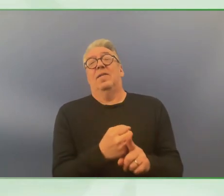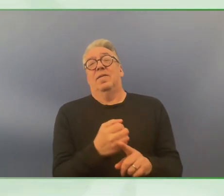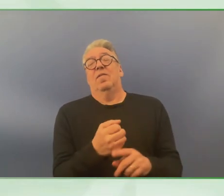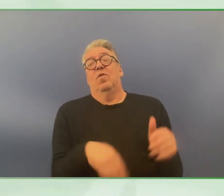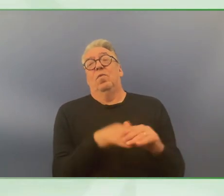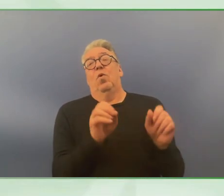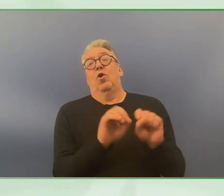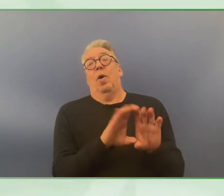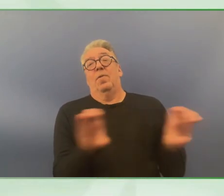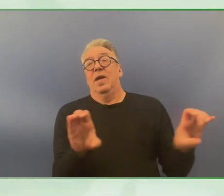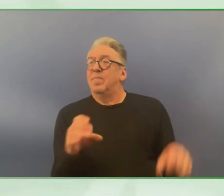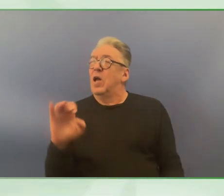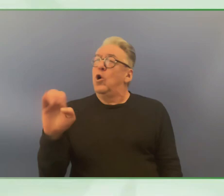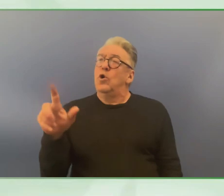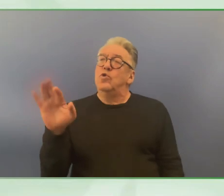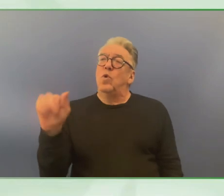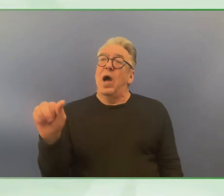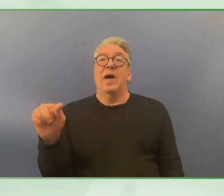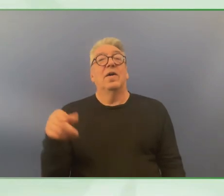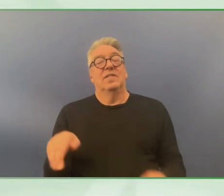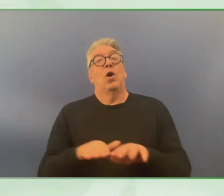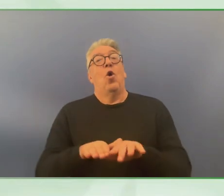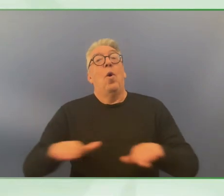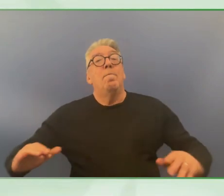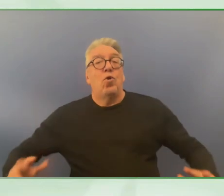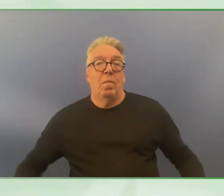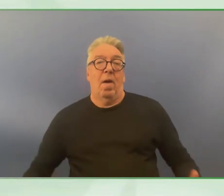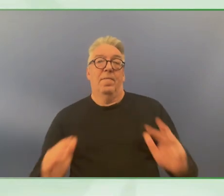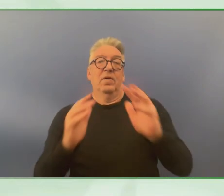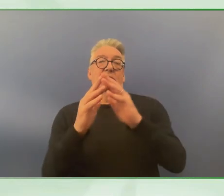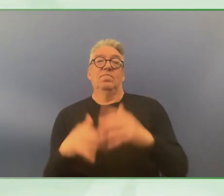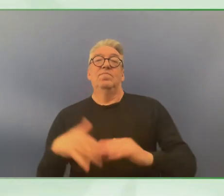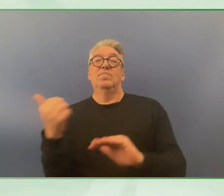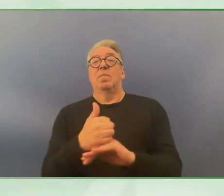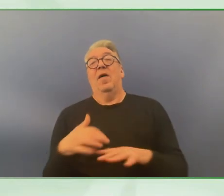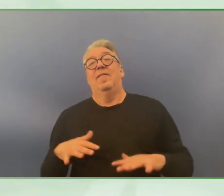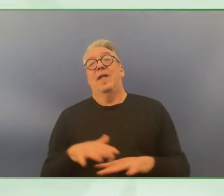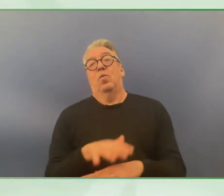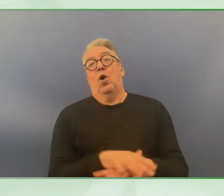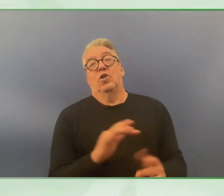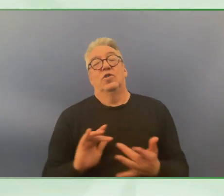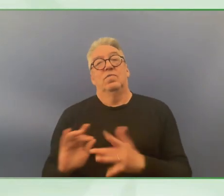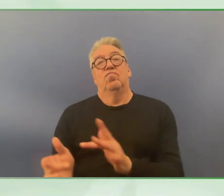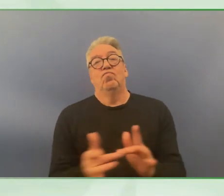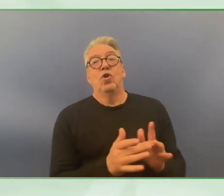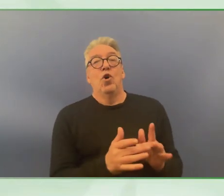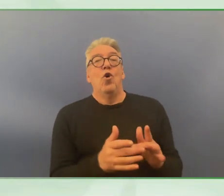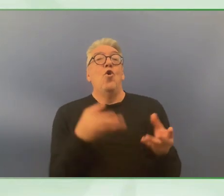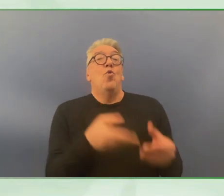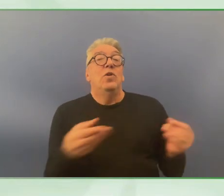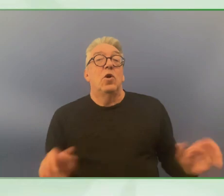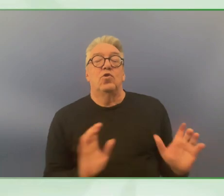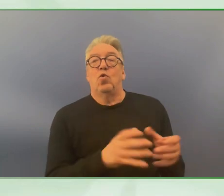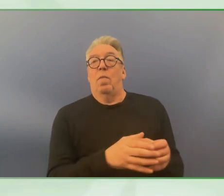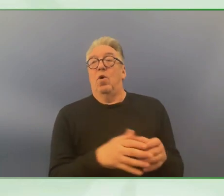Iulia, this bottom-up approach to have networks in place, employee resource groups, or networks where you can